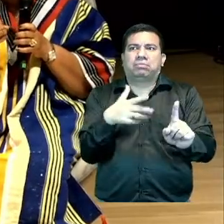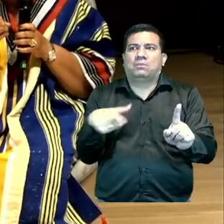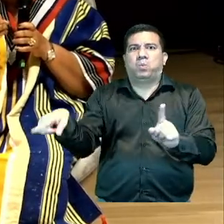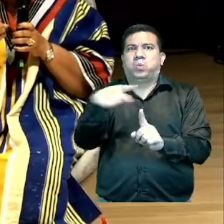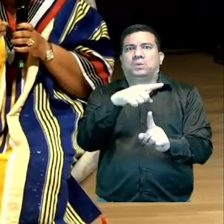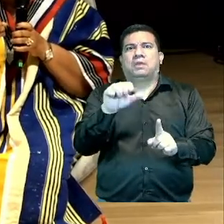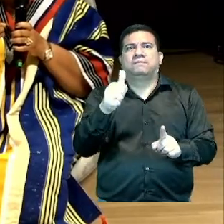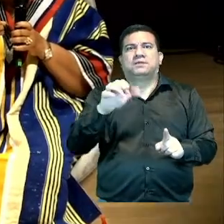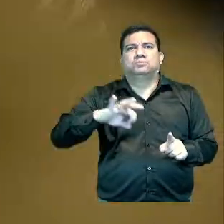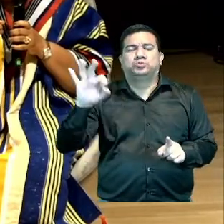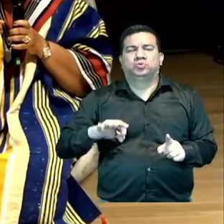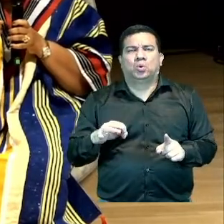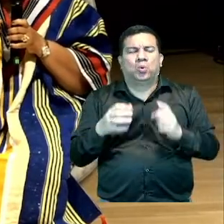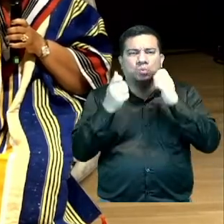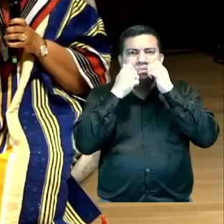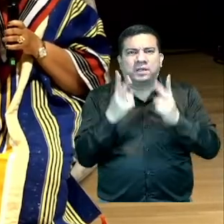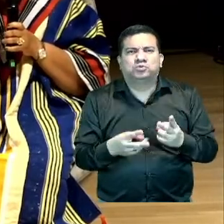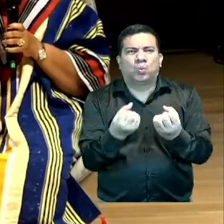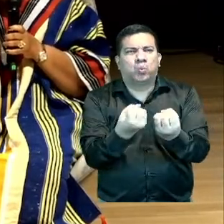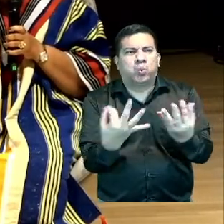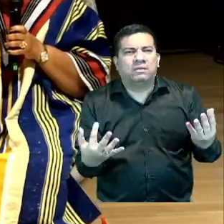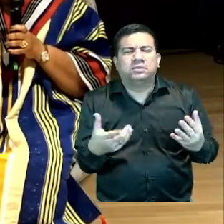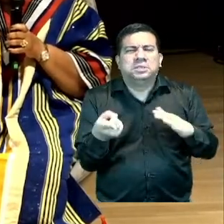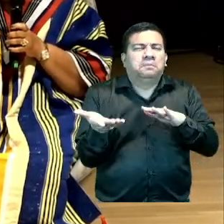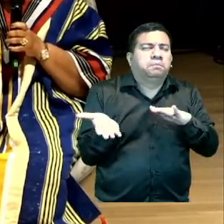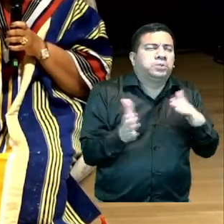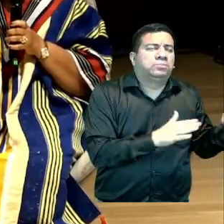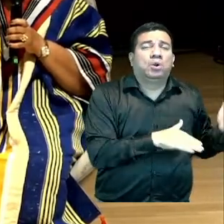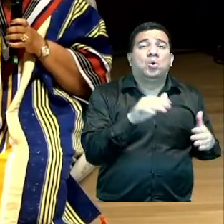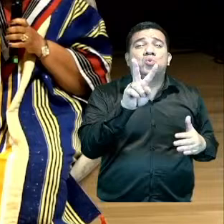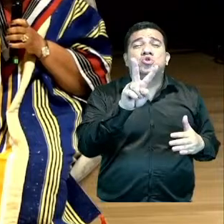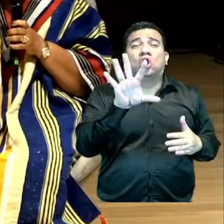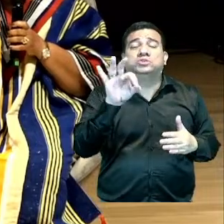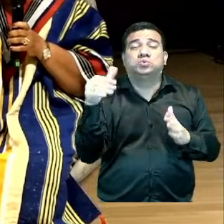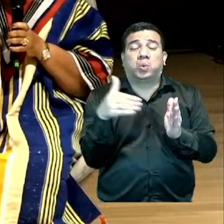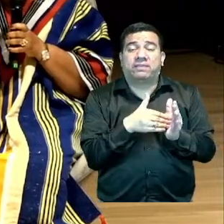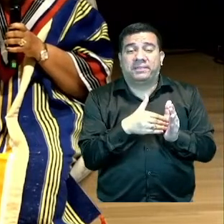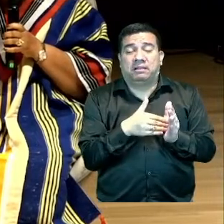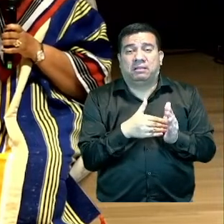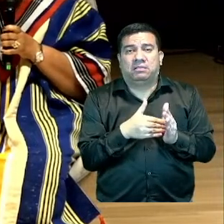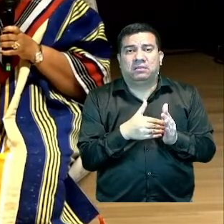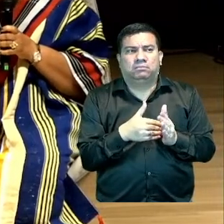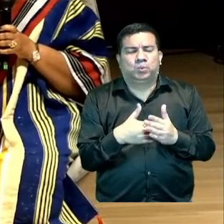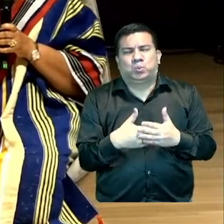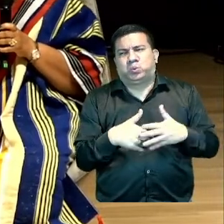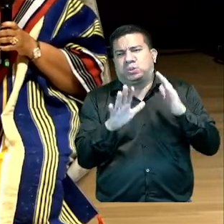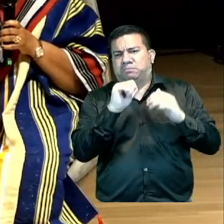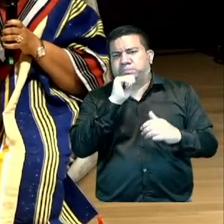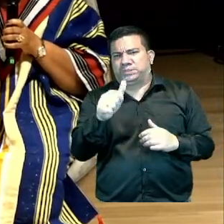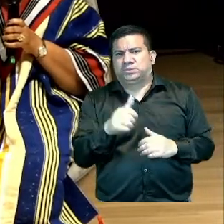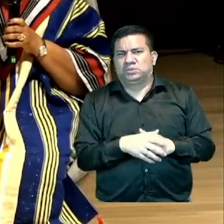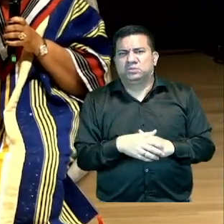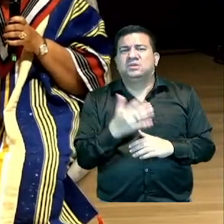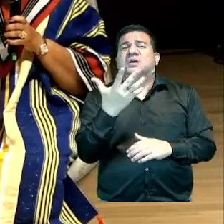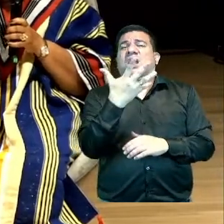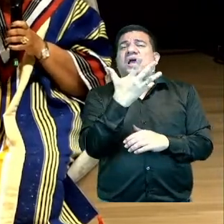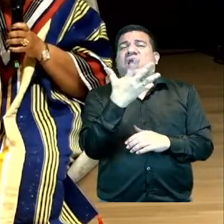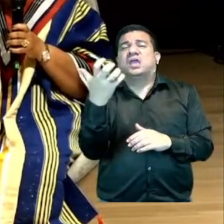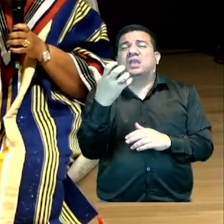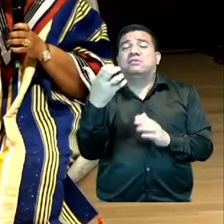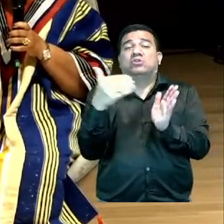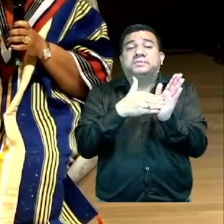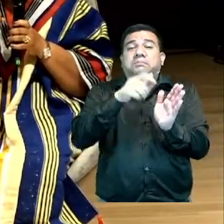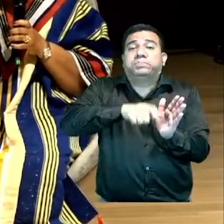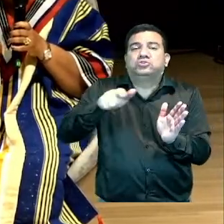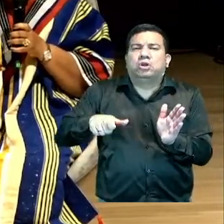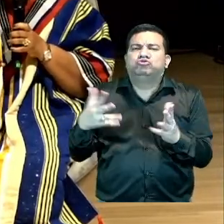250,000 people had died. 500,000 of them were refugees in different countries. 1